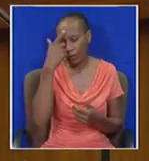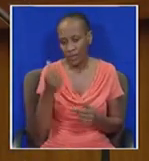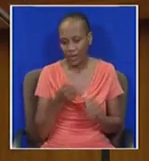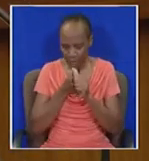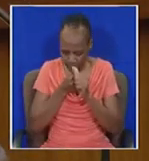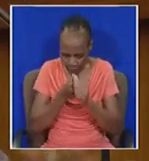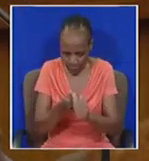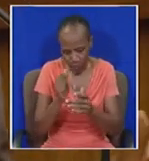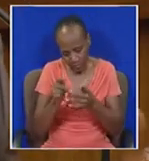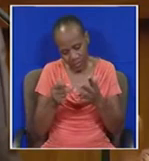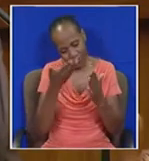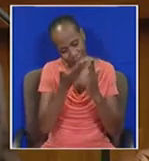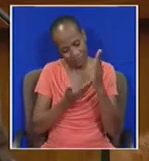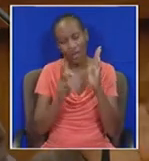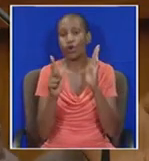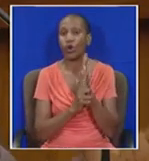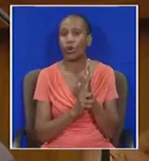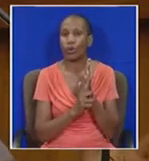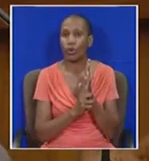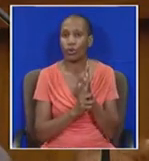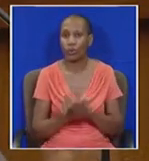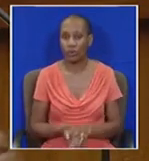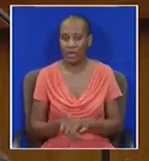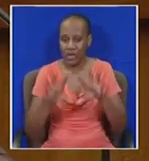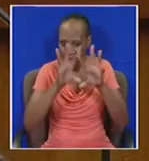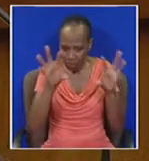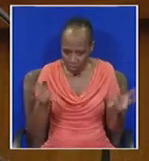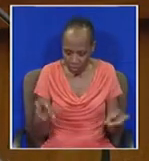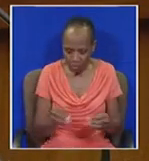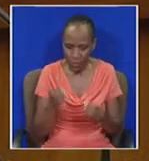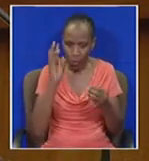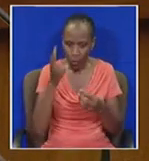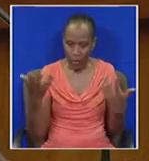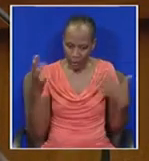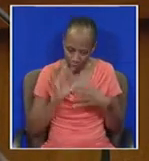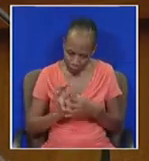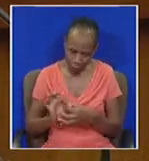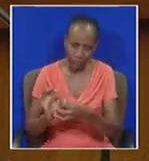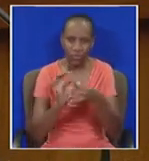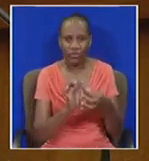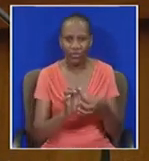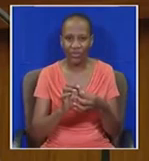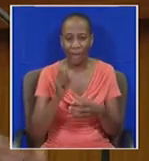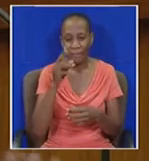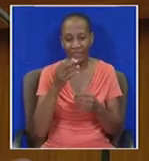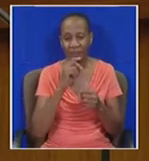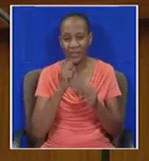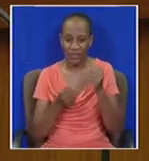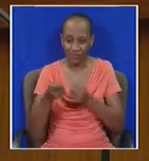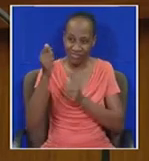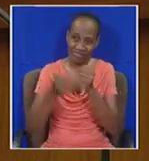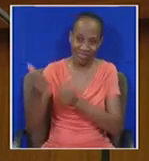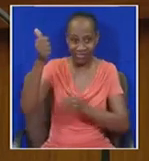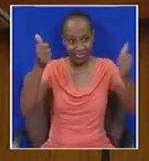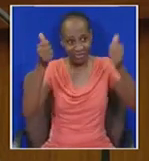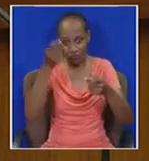law. All this will be coordinated, not with anarchy, but we are not going to water